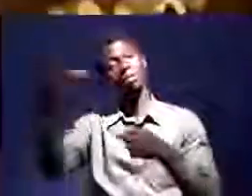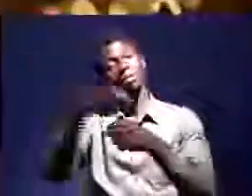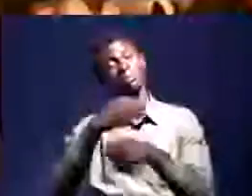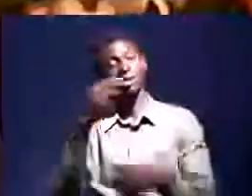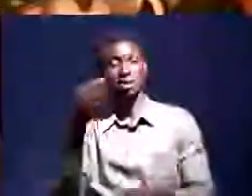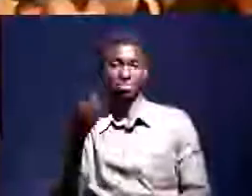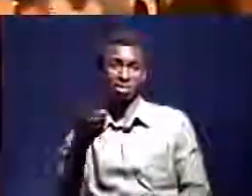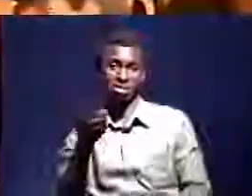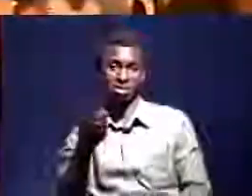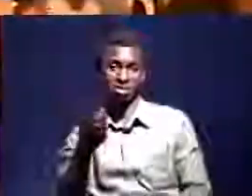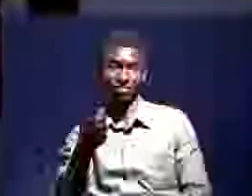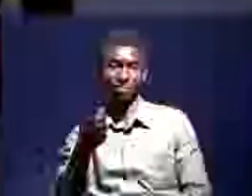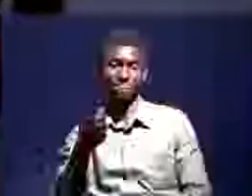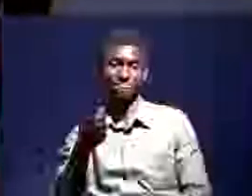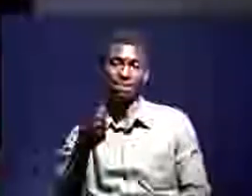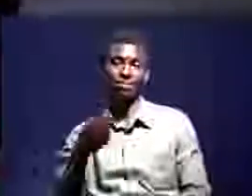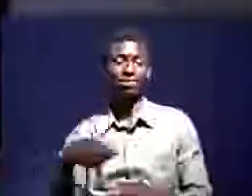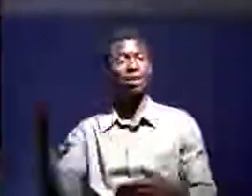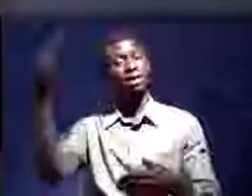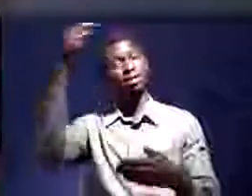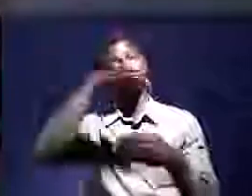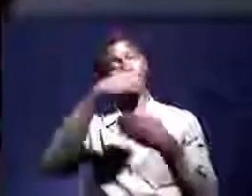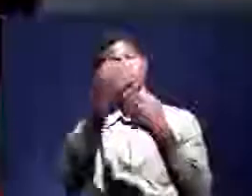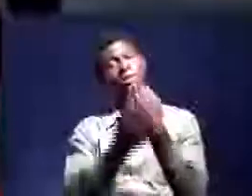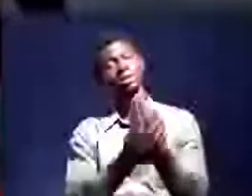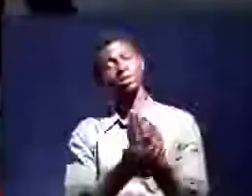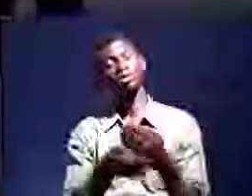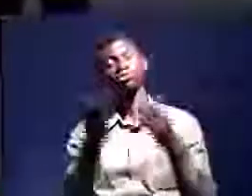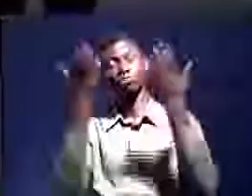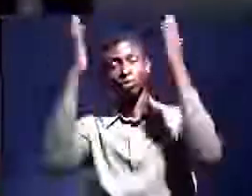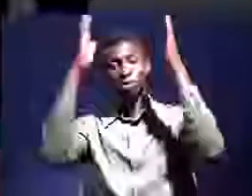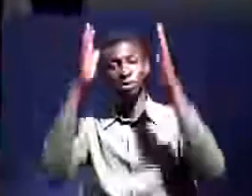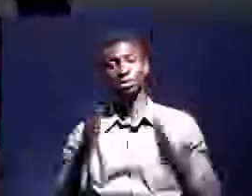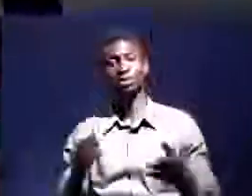back to the school. And his friends said,